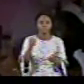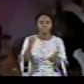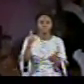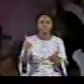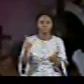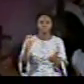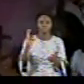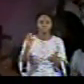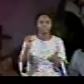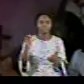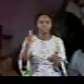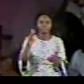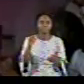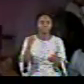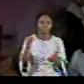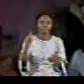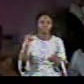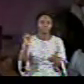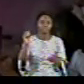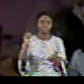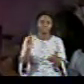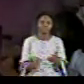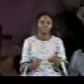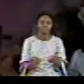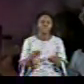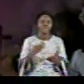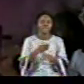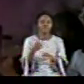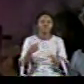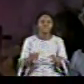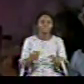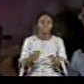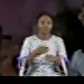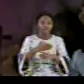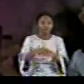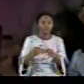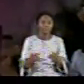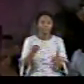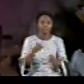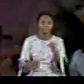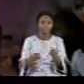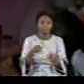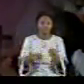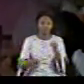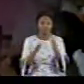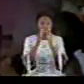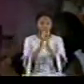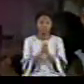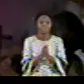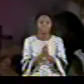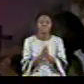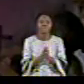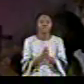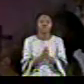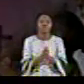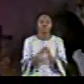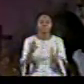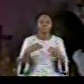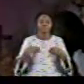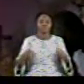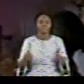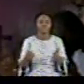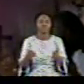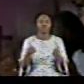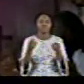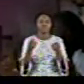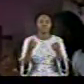amen migraine bowed to the name of jesus to god be the glory as a return